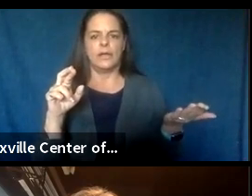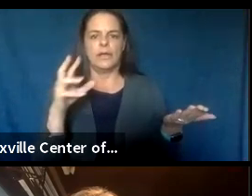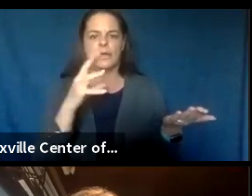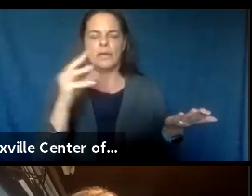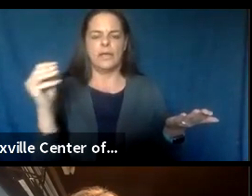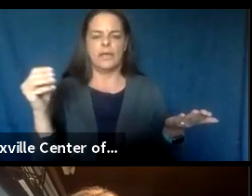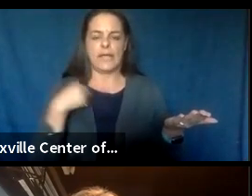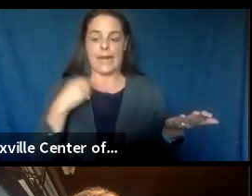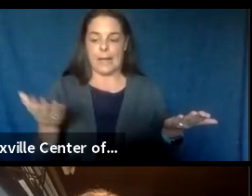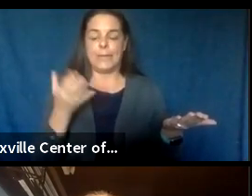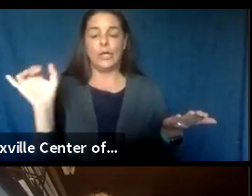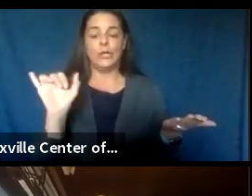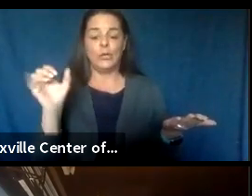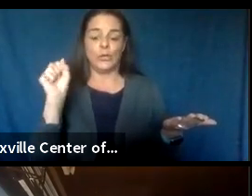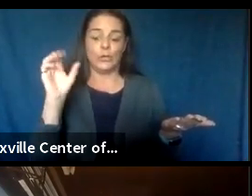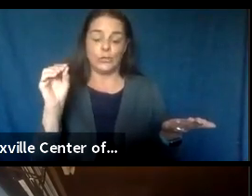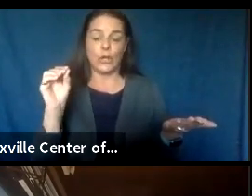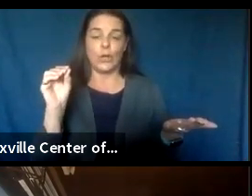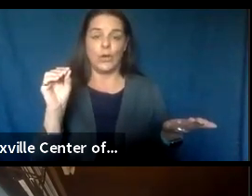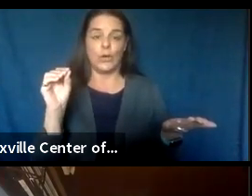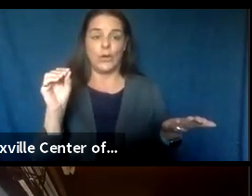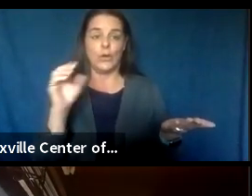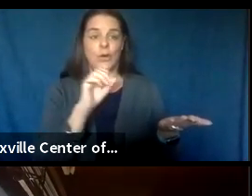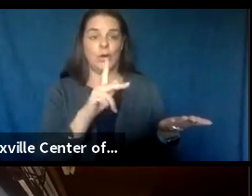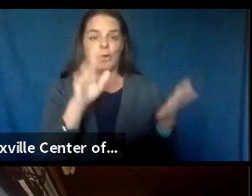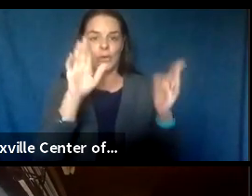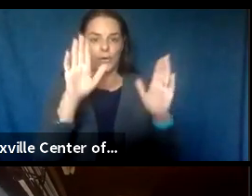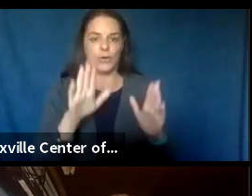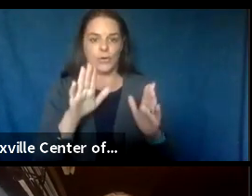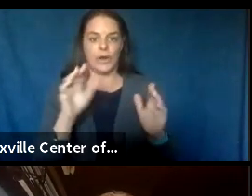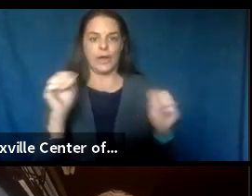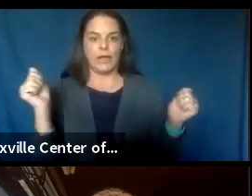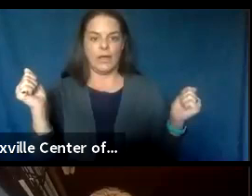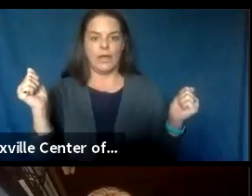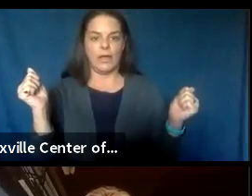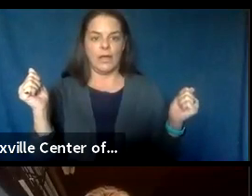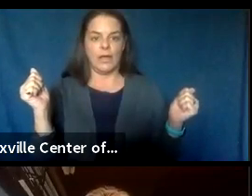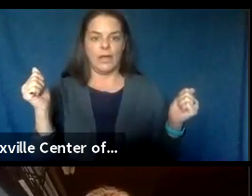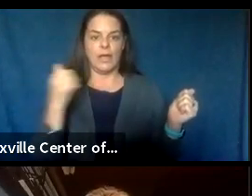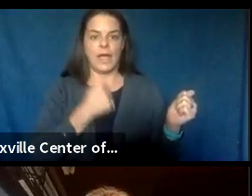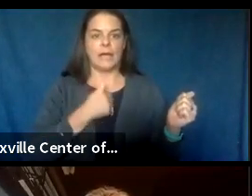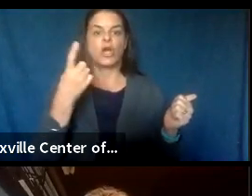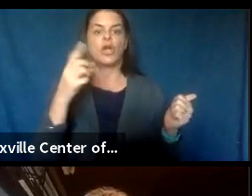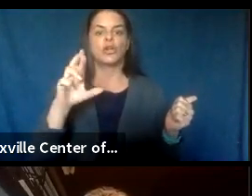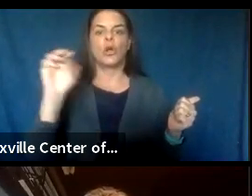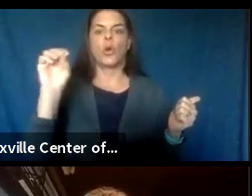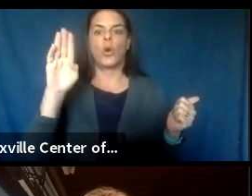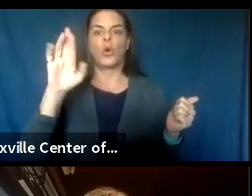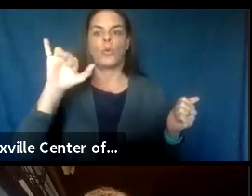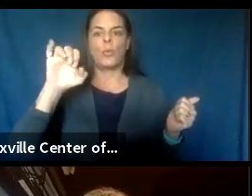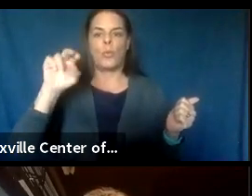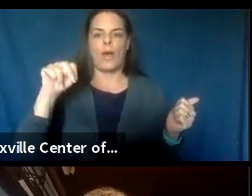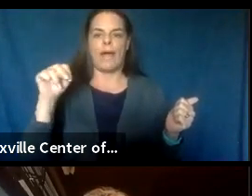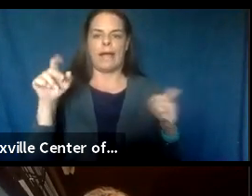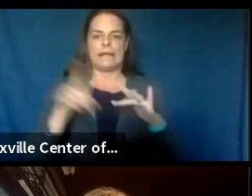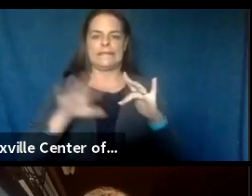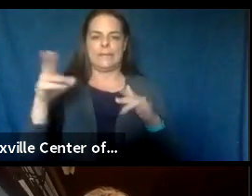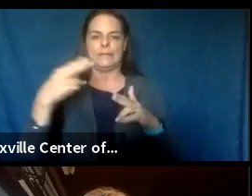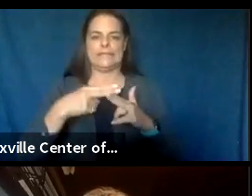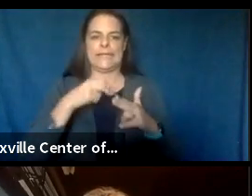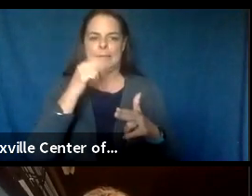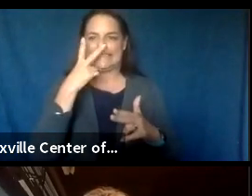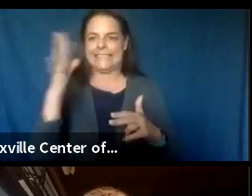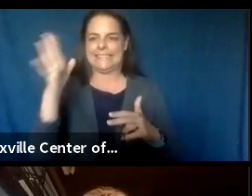And I'm here too. So Great. So we have Dr. everyone. O'Brien. I'm sorry, Dr. O'Brien. I skipped his name because I didn't see his